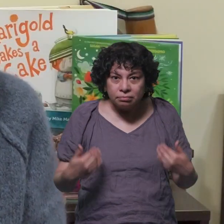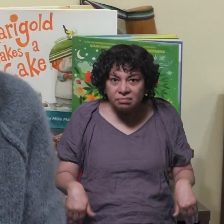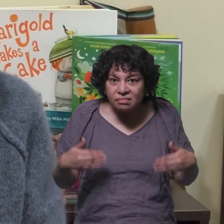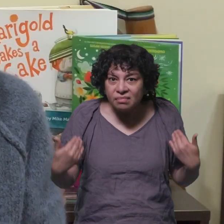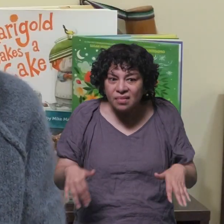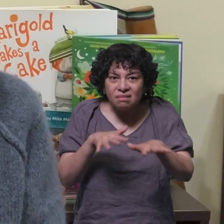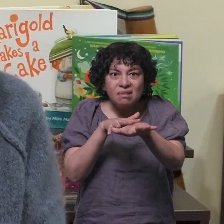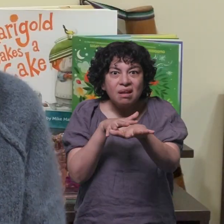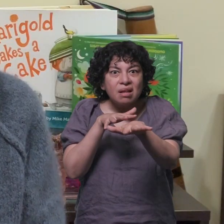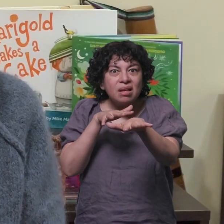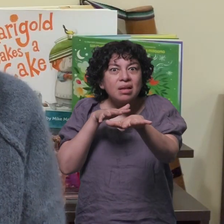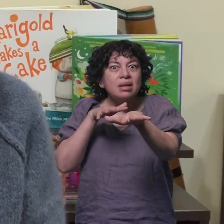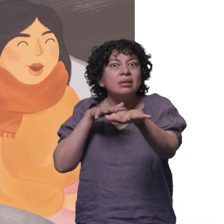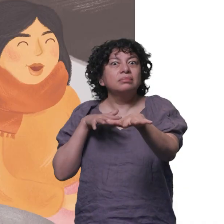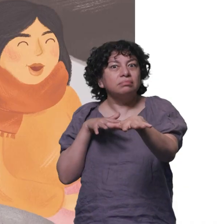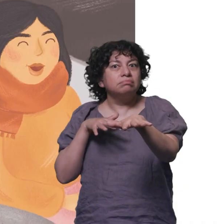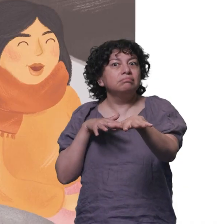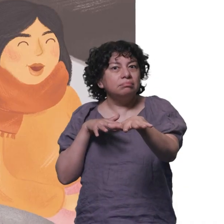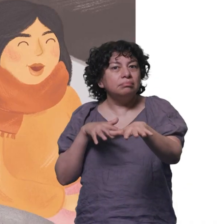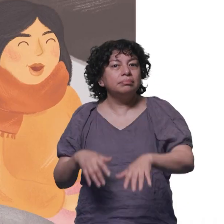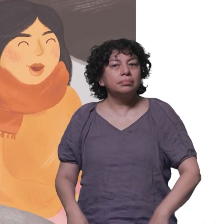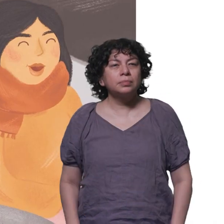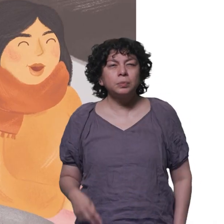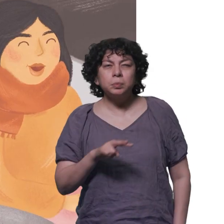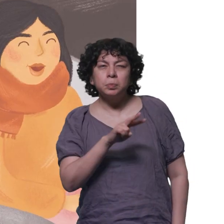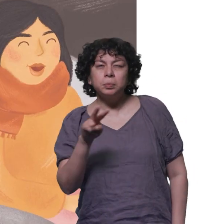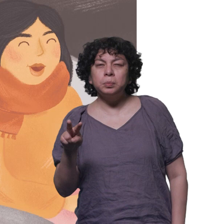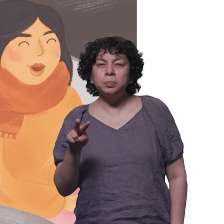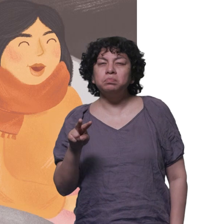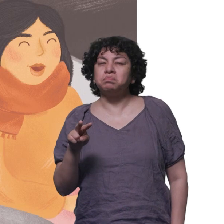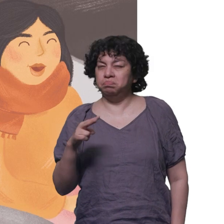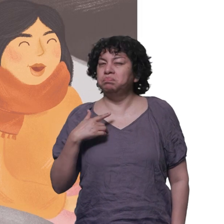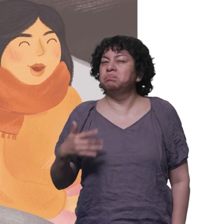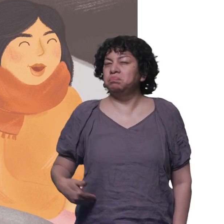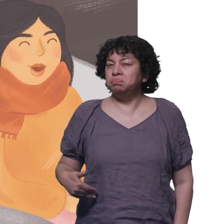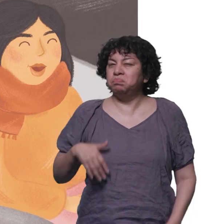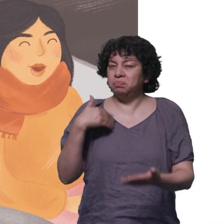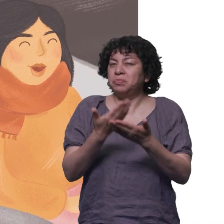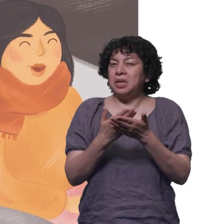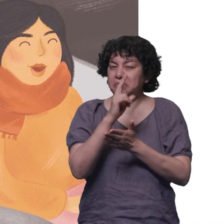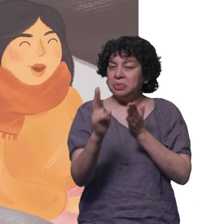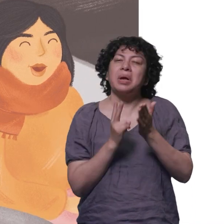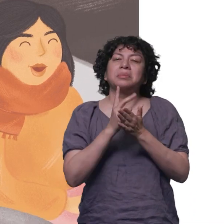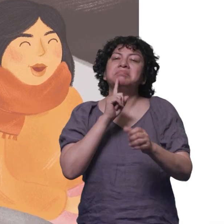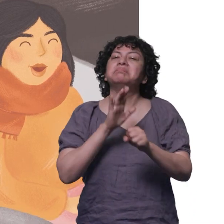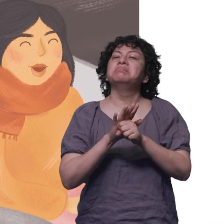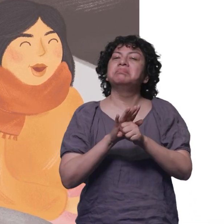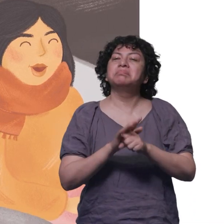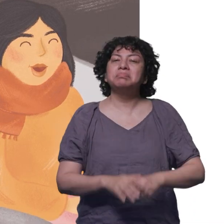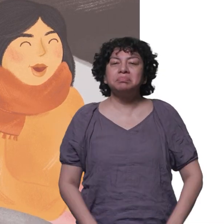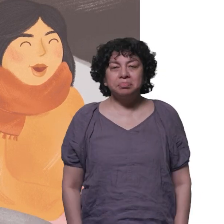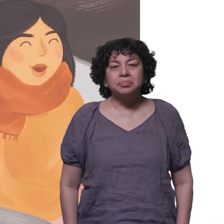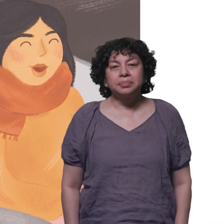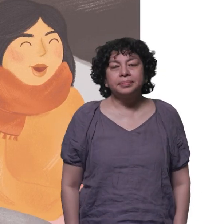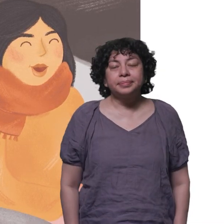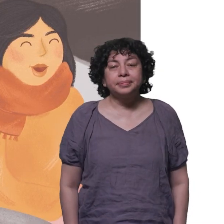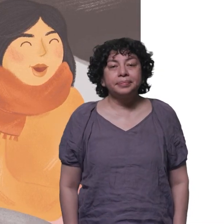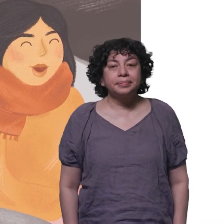Wow, that's a lot of traffic. By the looks of it, we will be here a couple hours